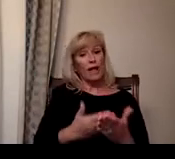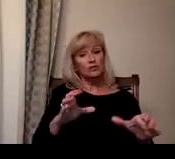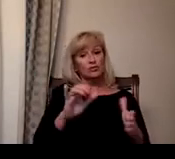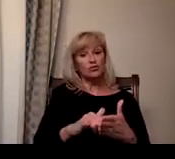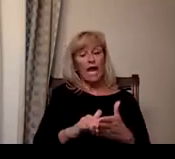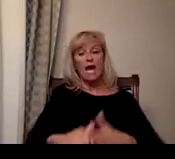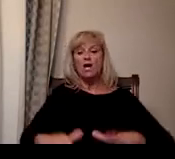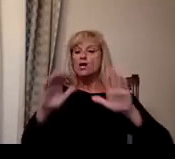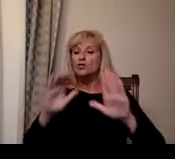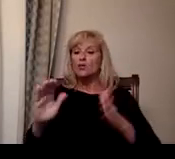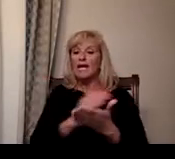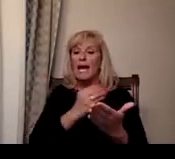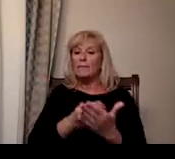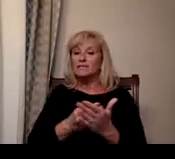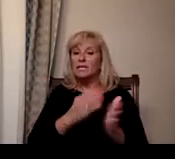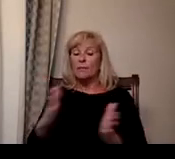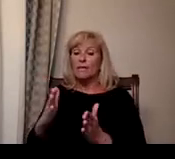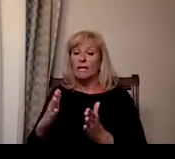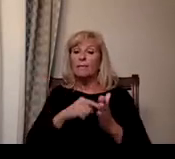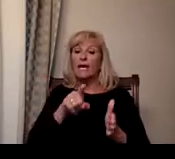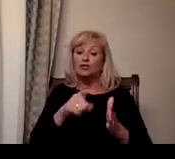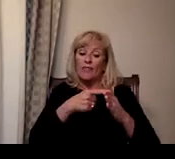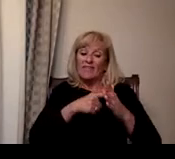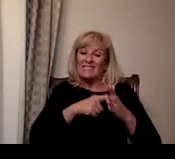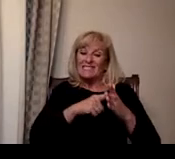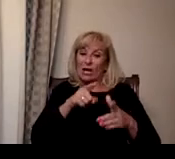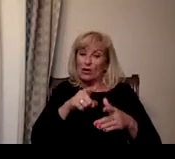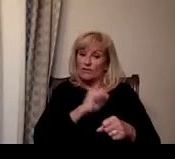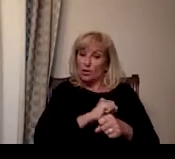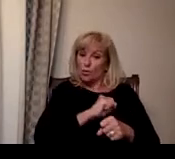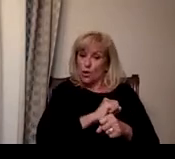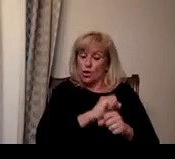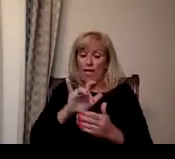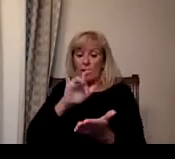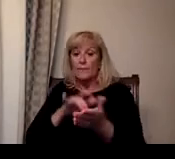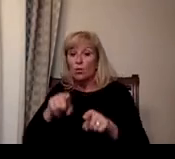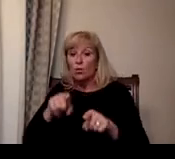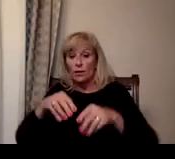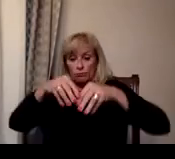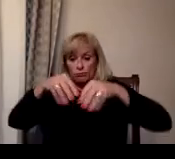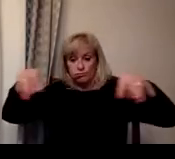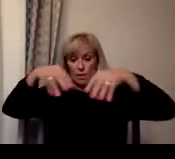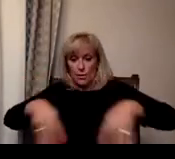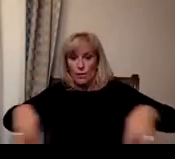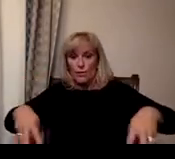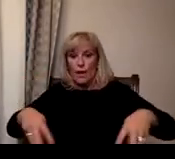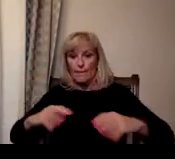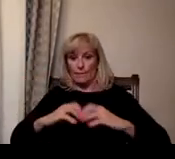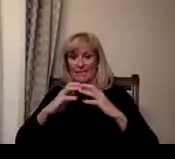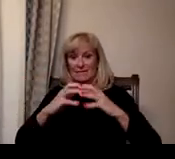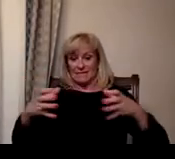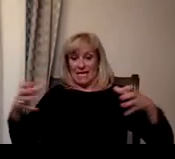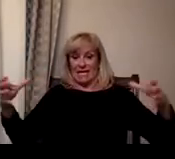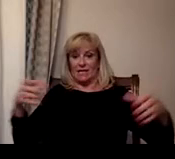great compensation plan pays you at the beginning of your career, the middle while you're building, and when you reach the highest